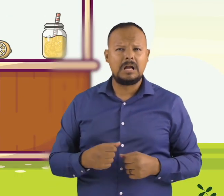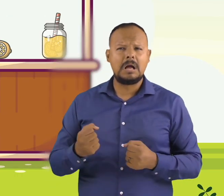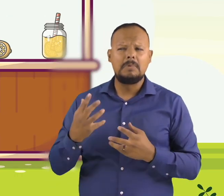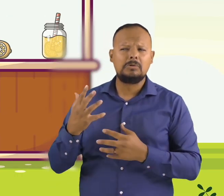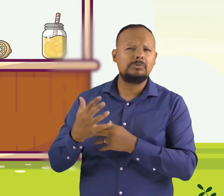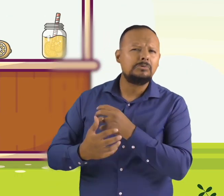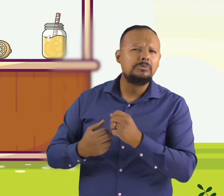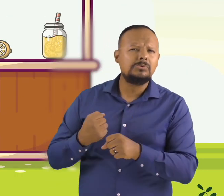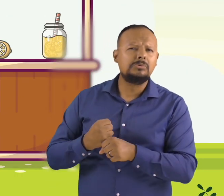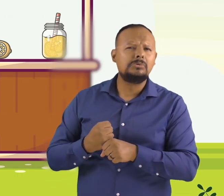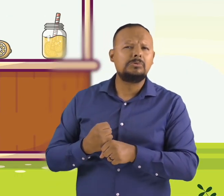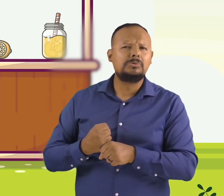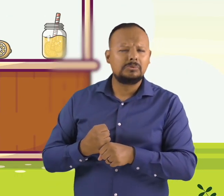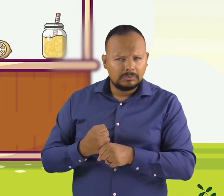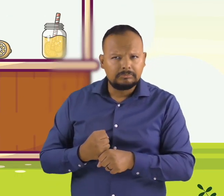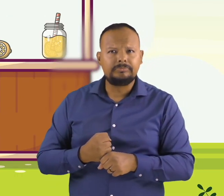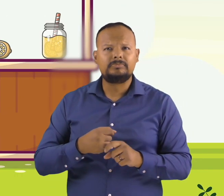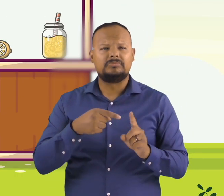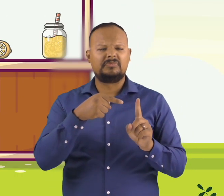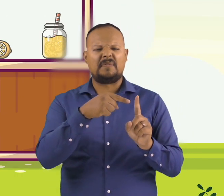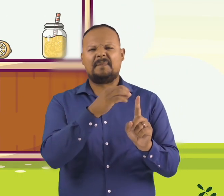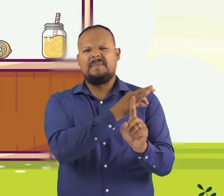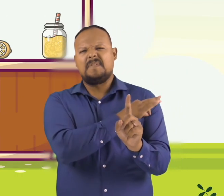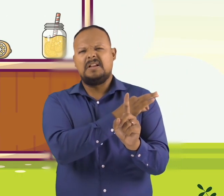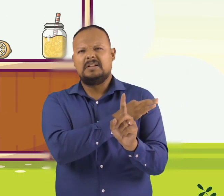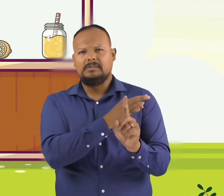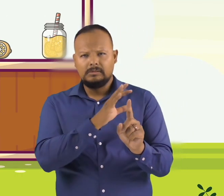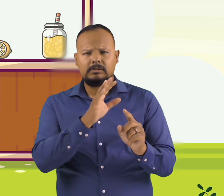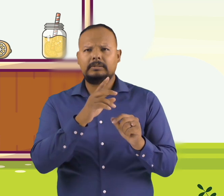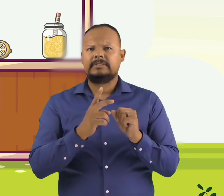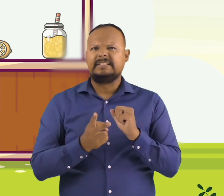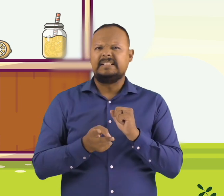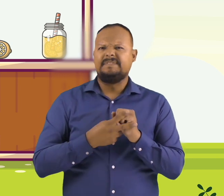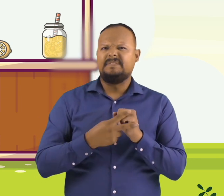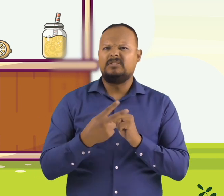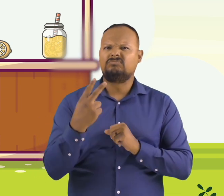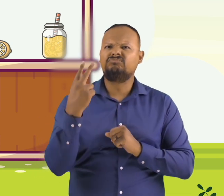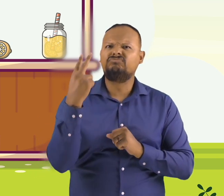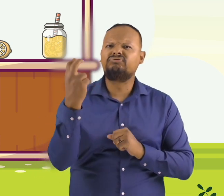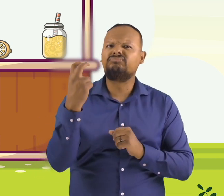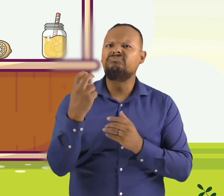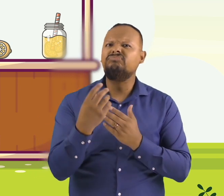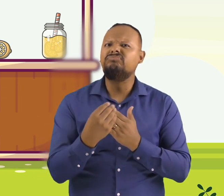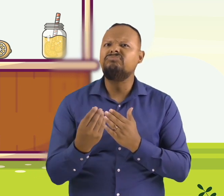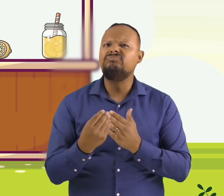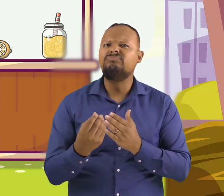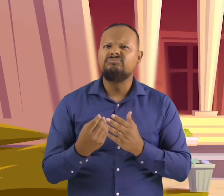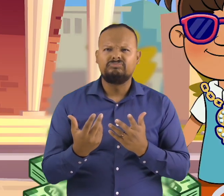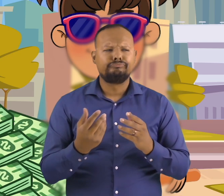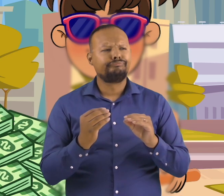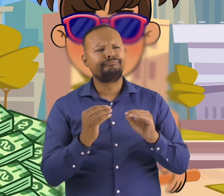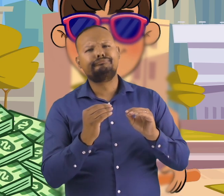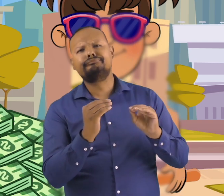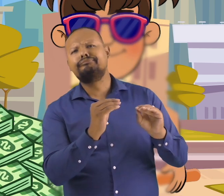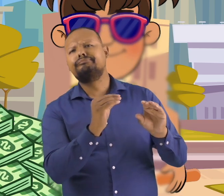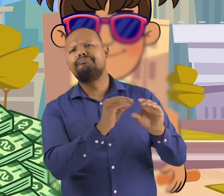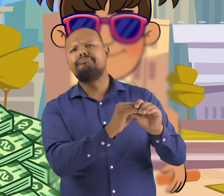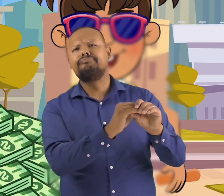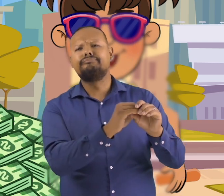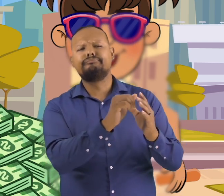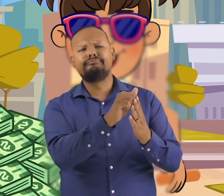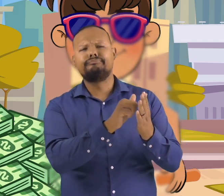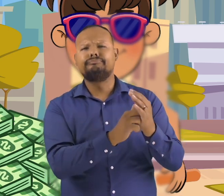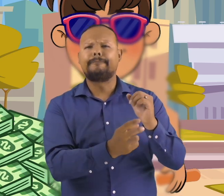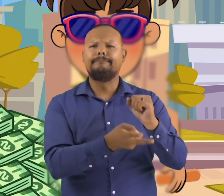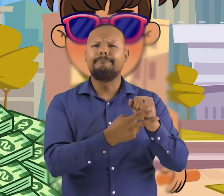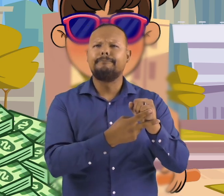This is where our pal Frankie comes in. Frankie saved $200 and decided to put it